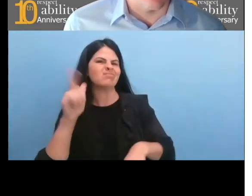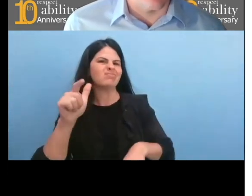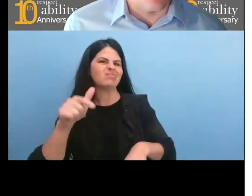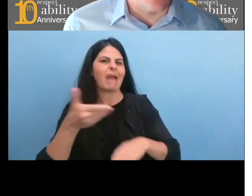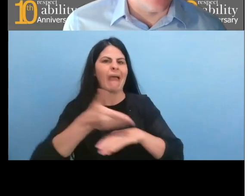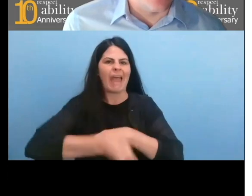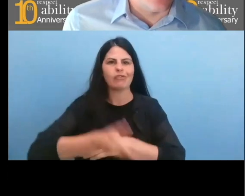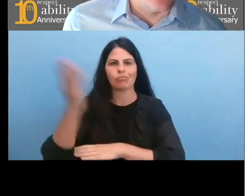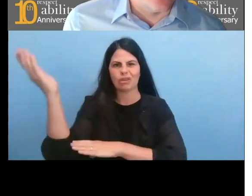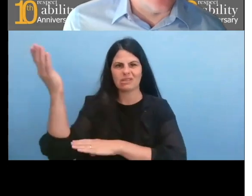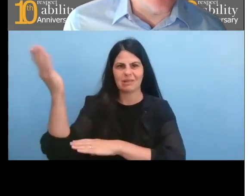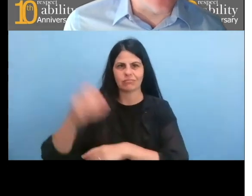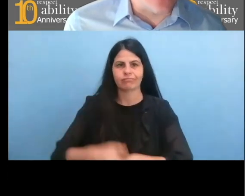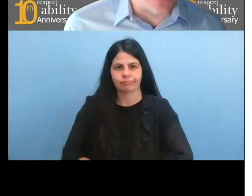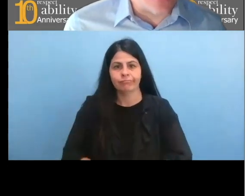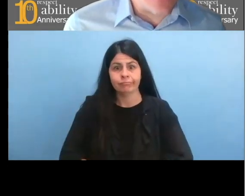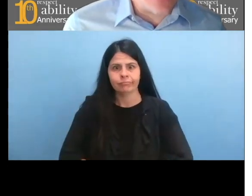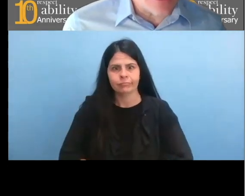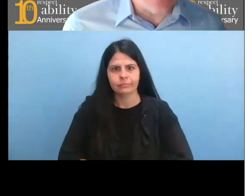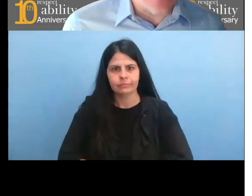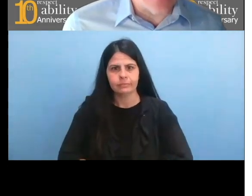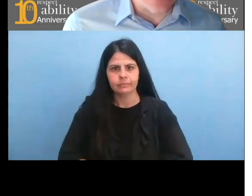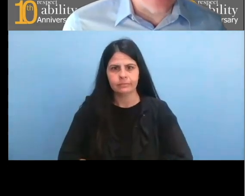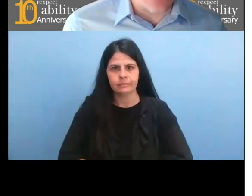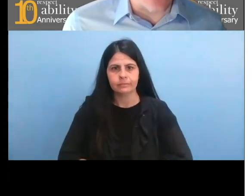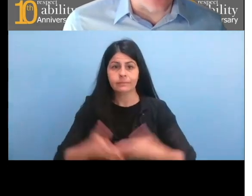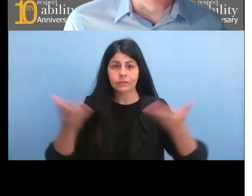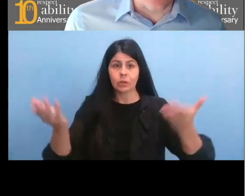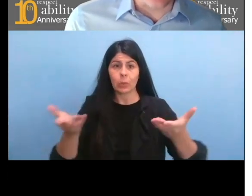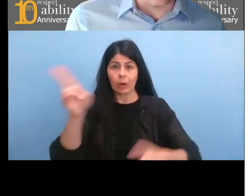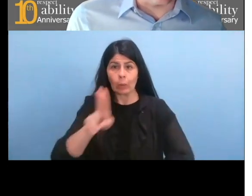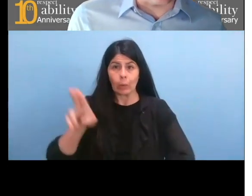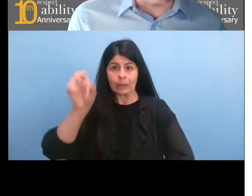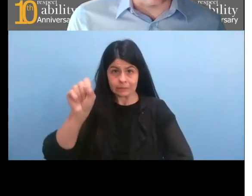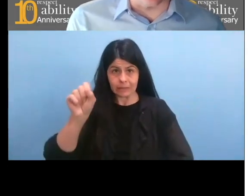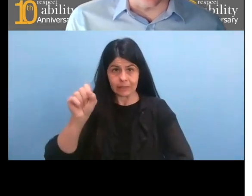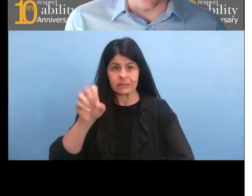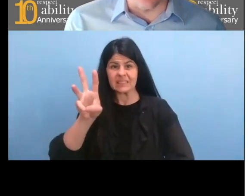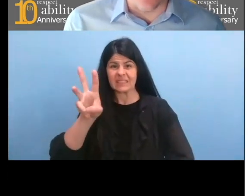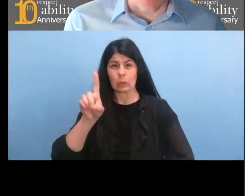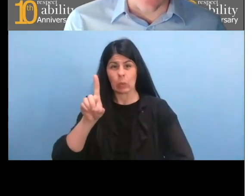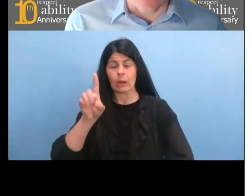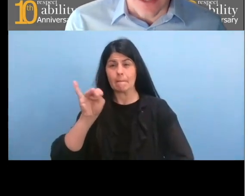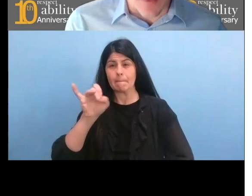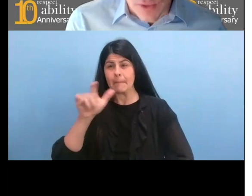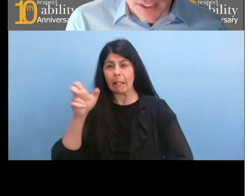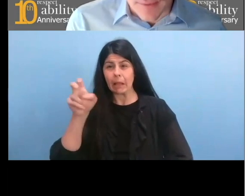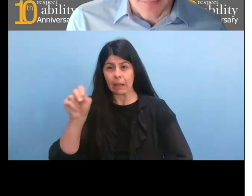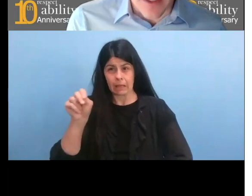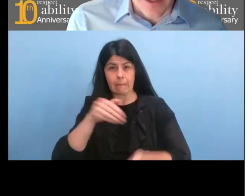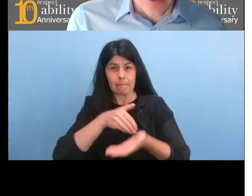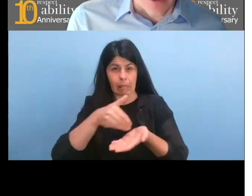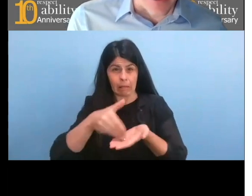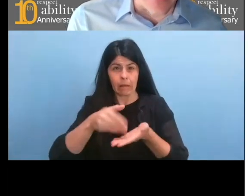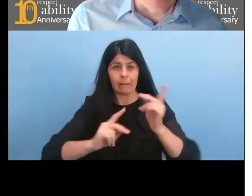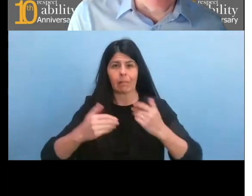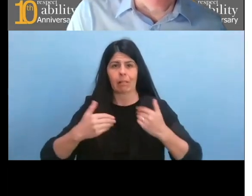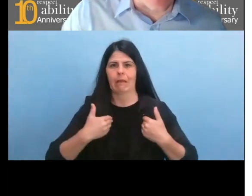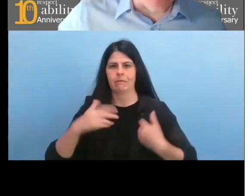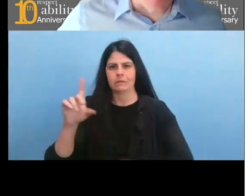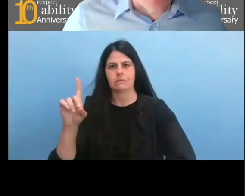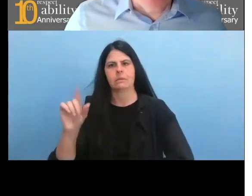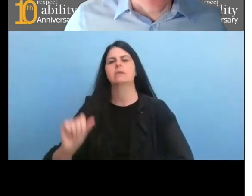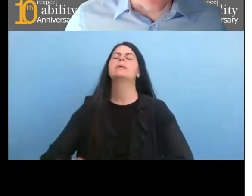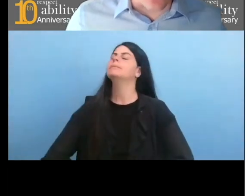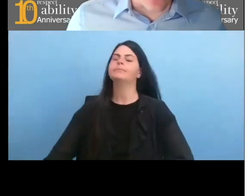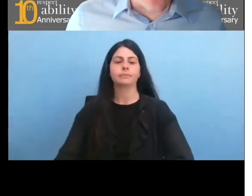presentation. So in the United States, there are 61 million people that have a disability. And